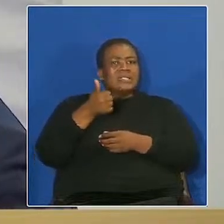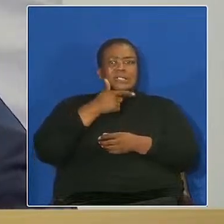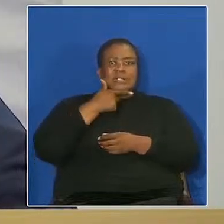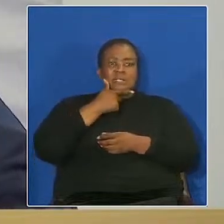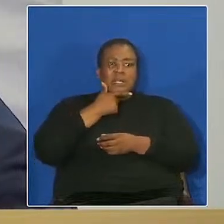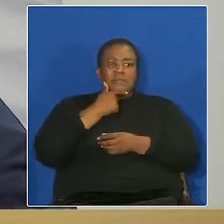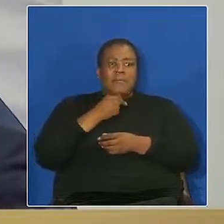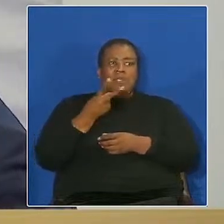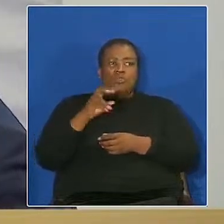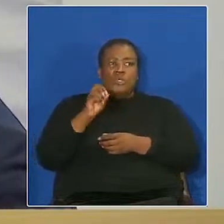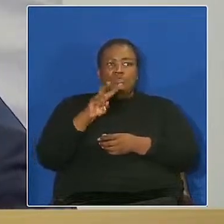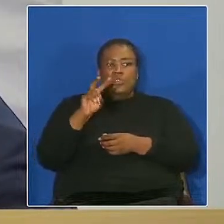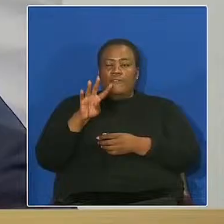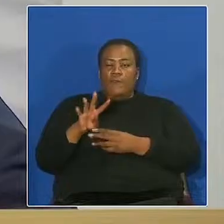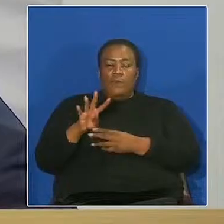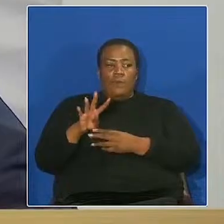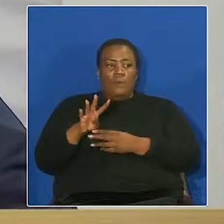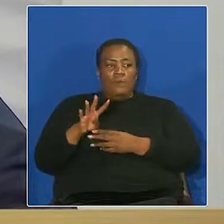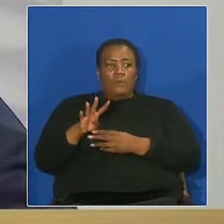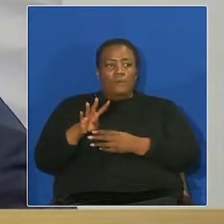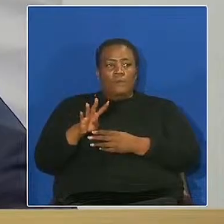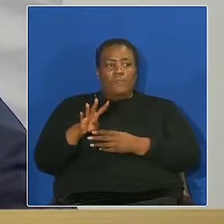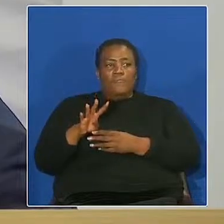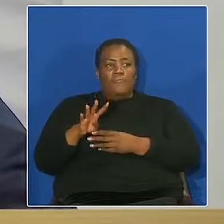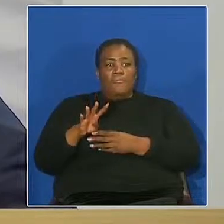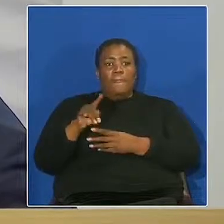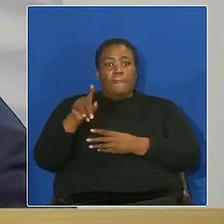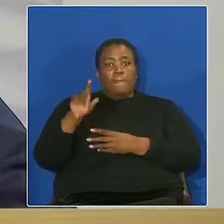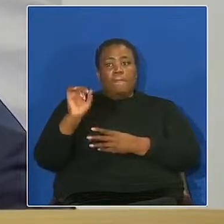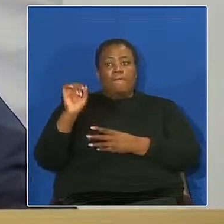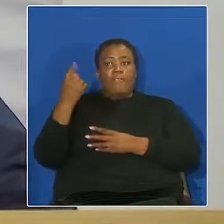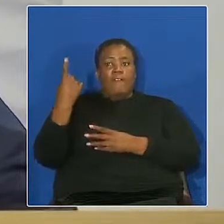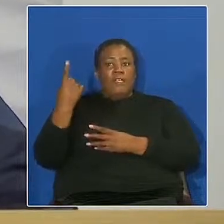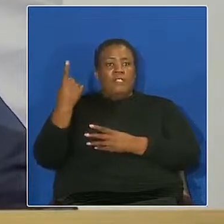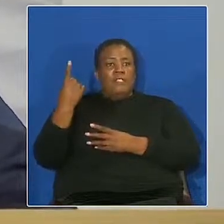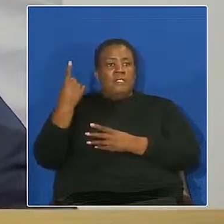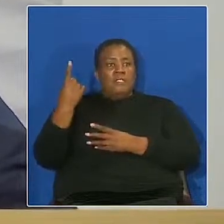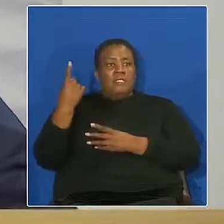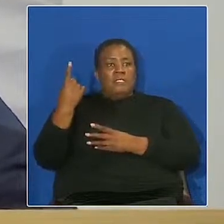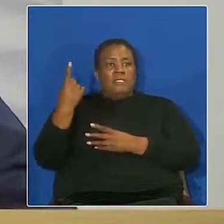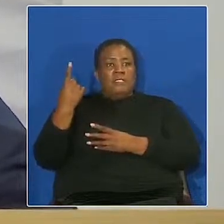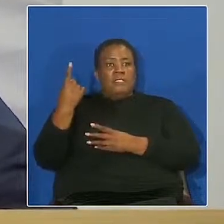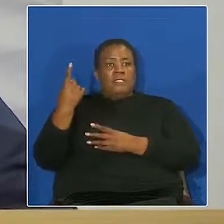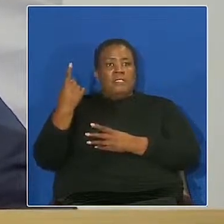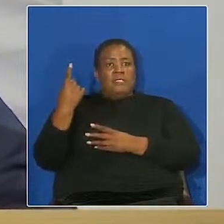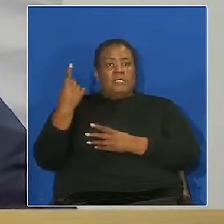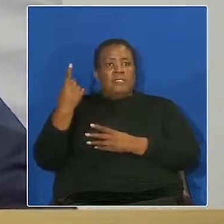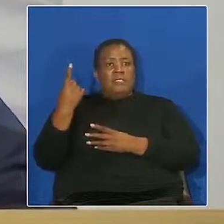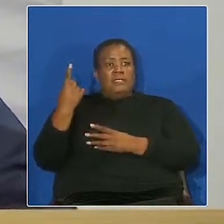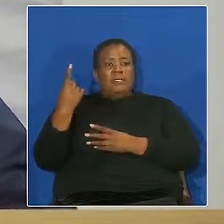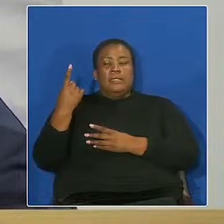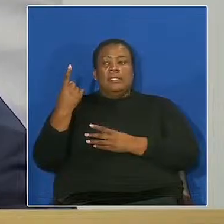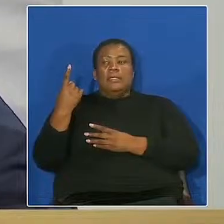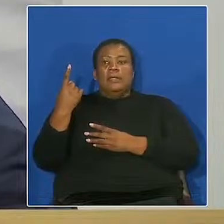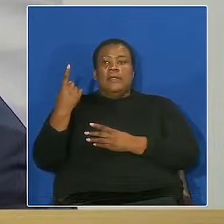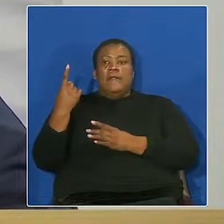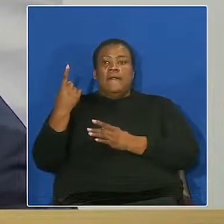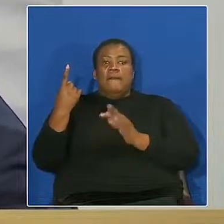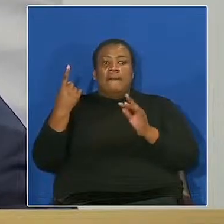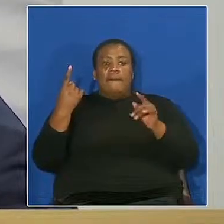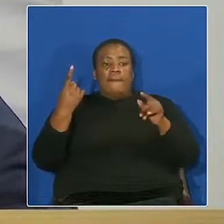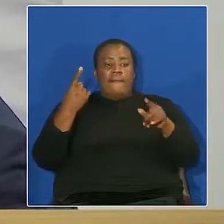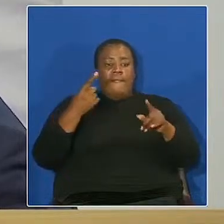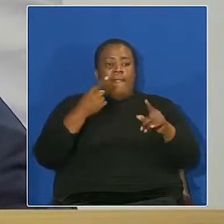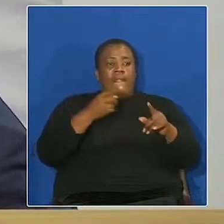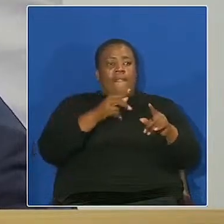December 2024 during his first encounter with the political killing task team and